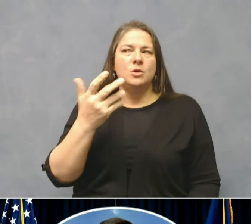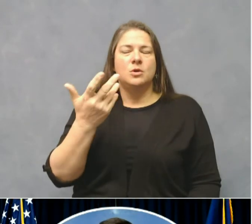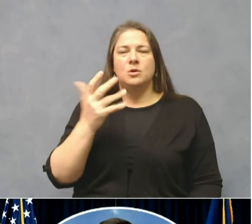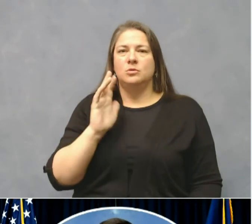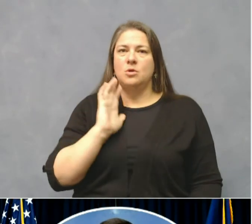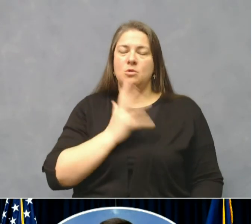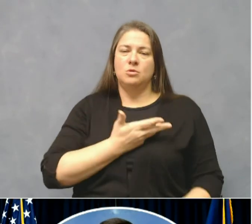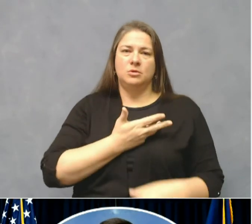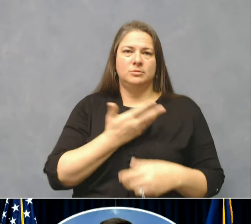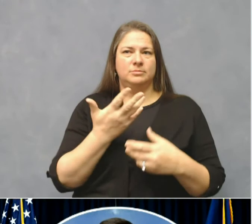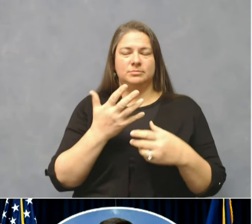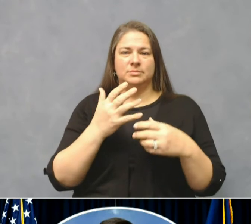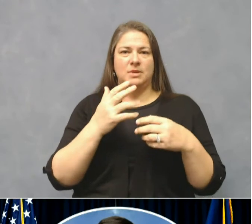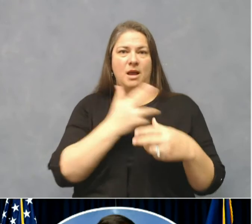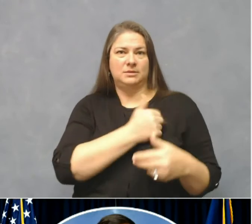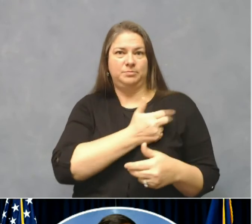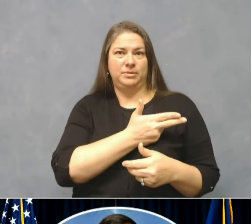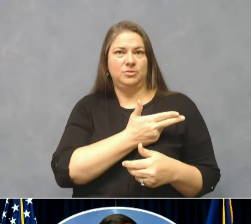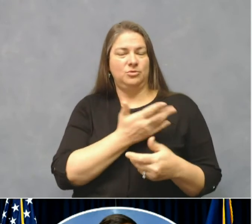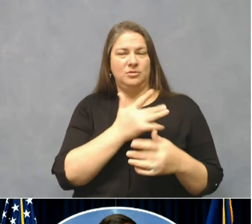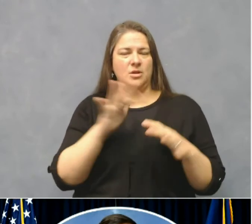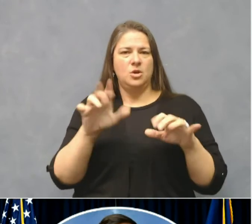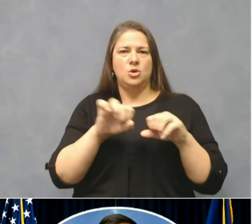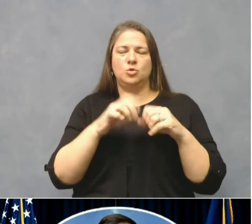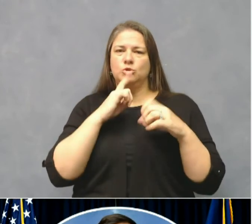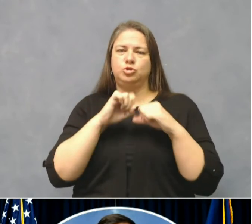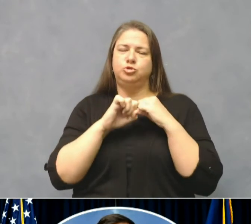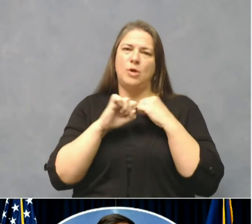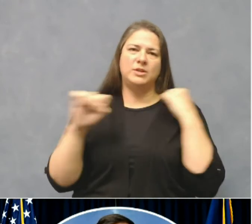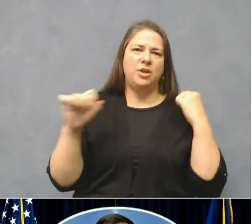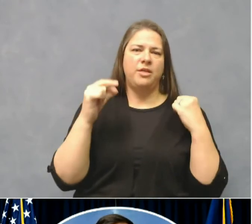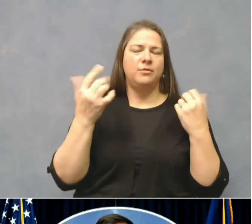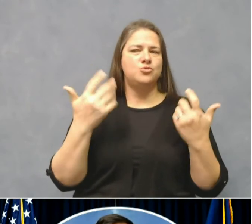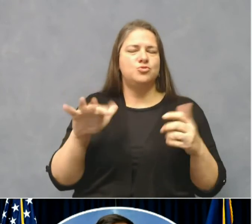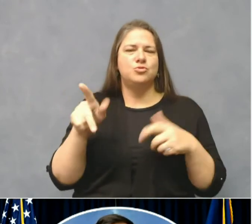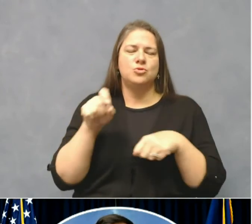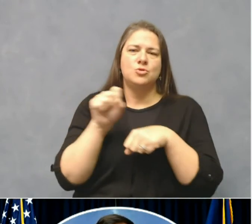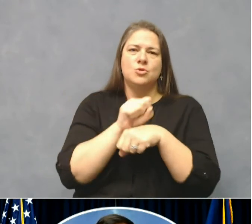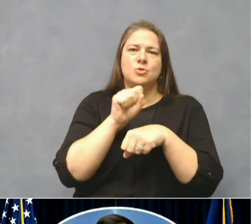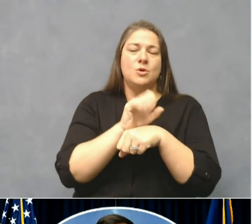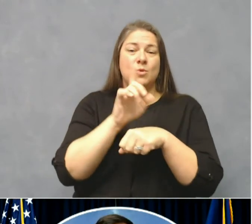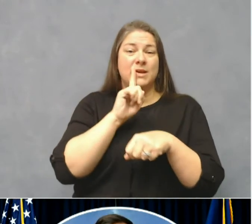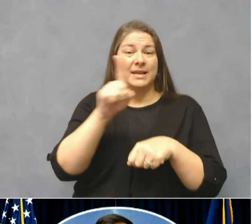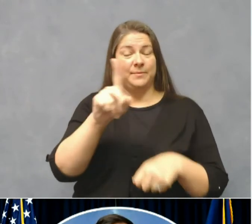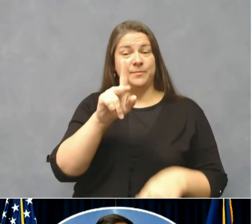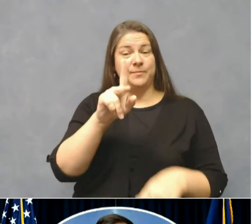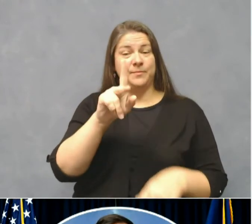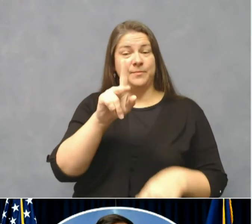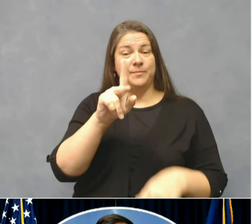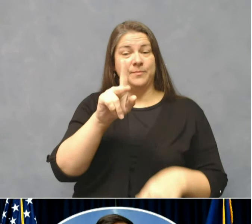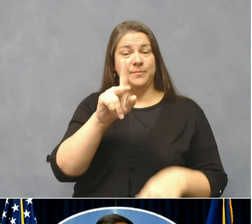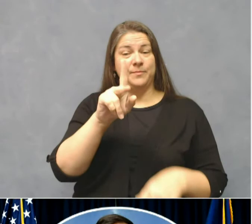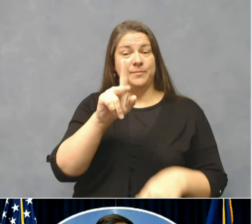This is King's Daughter in Ashland, a wonderful hospital working incredibly